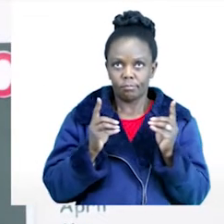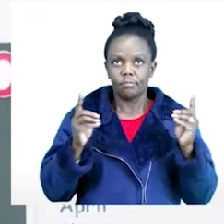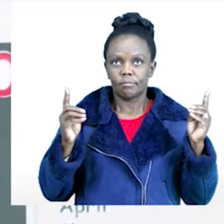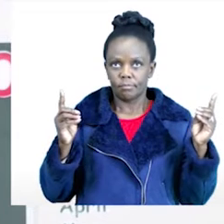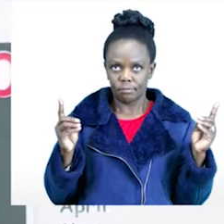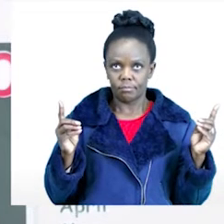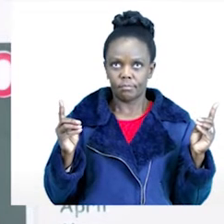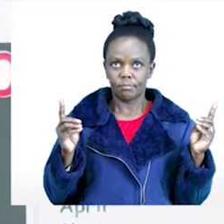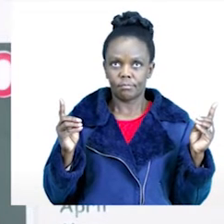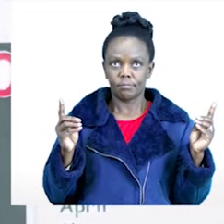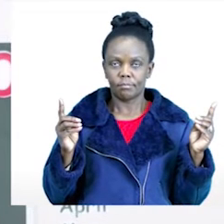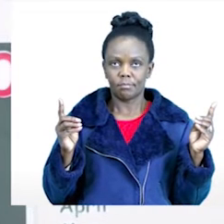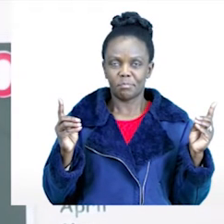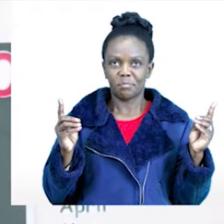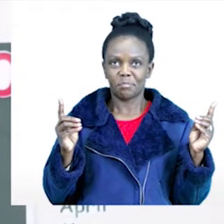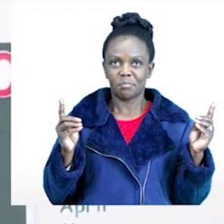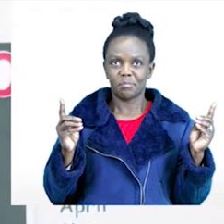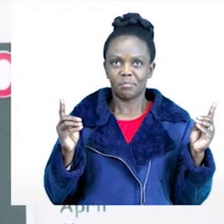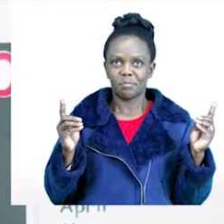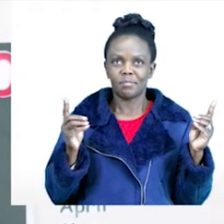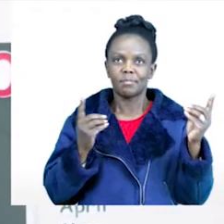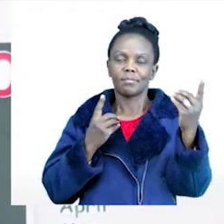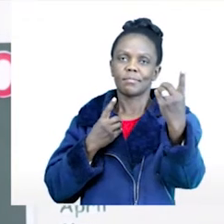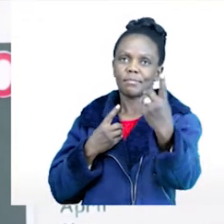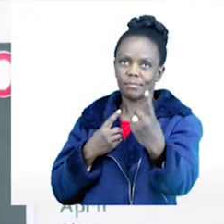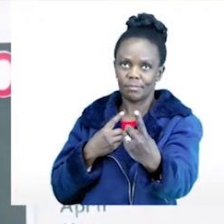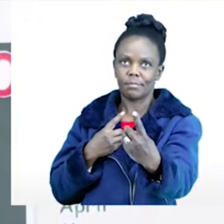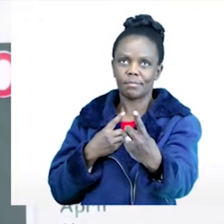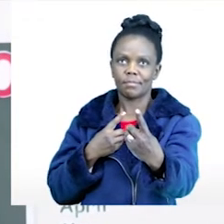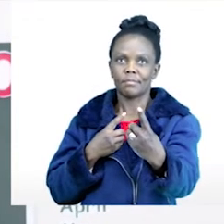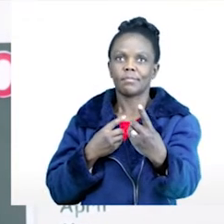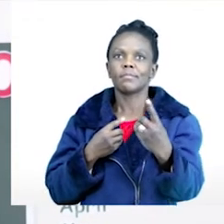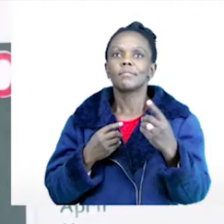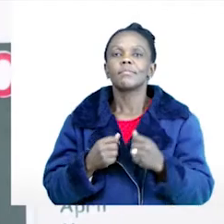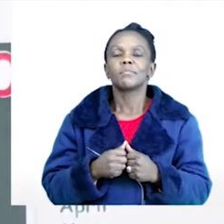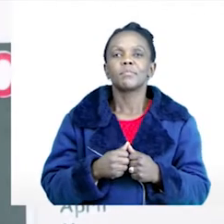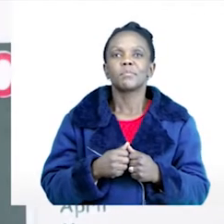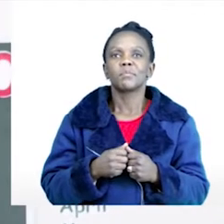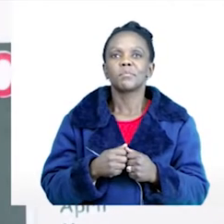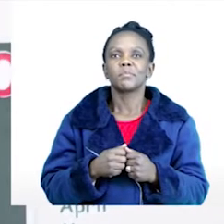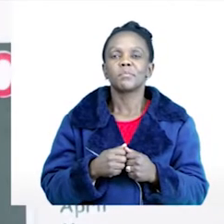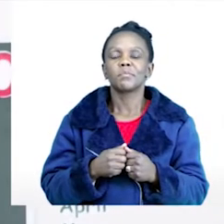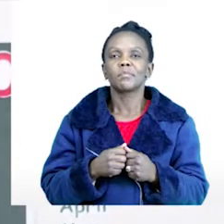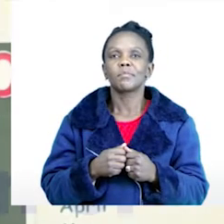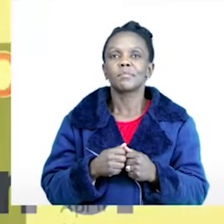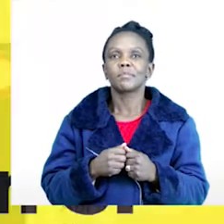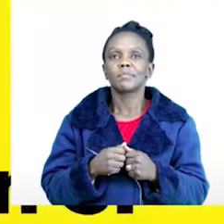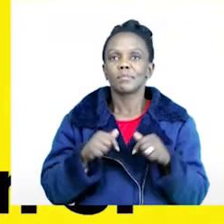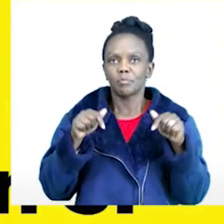social distancing, and we do that by checking our sides and in front of us. Well